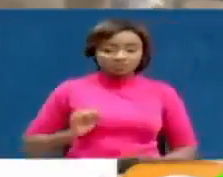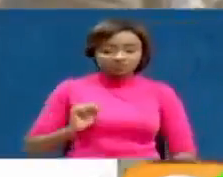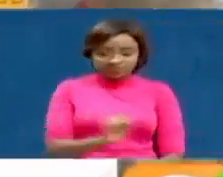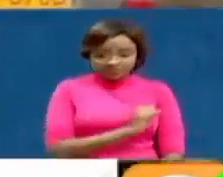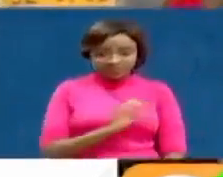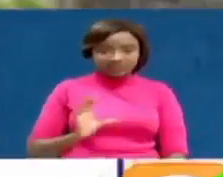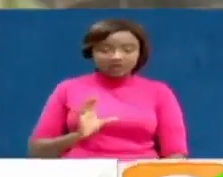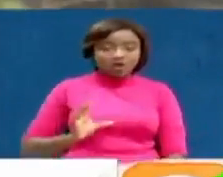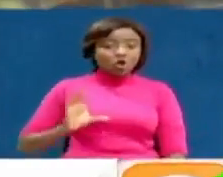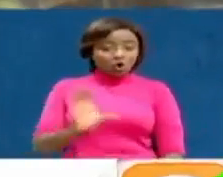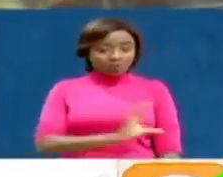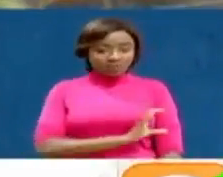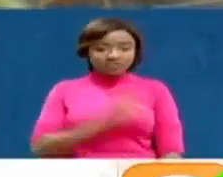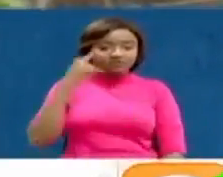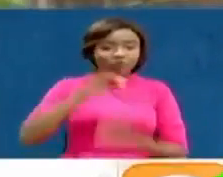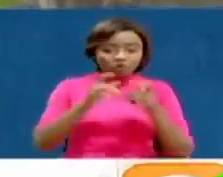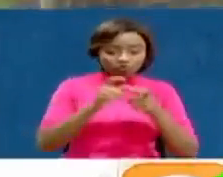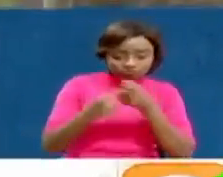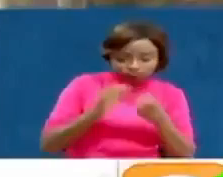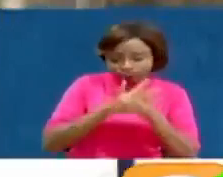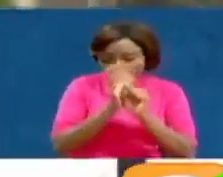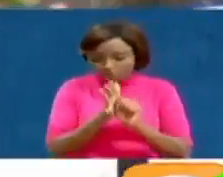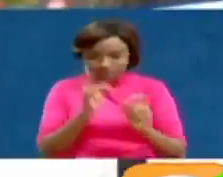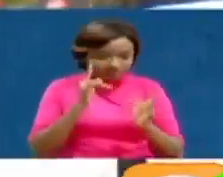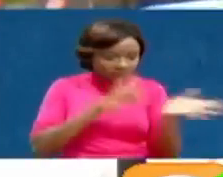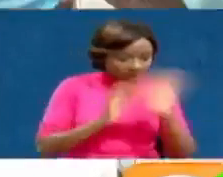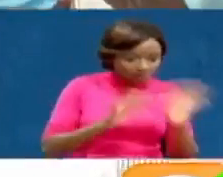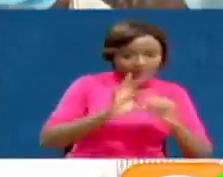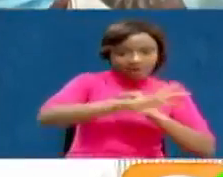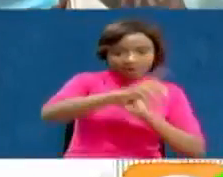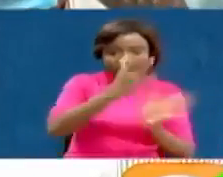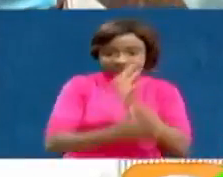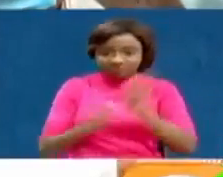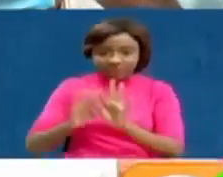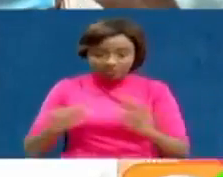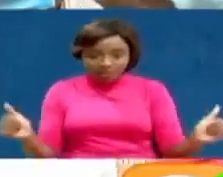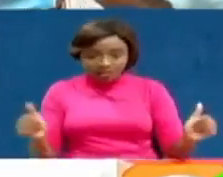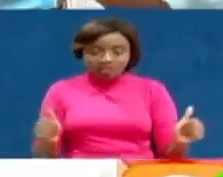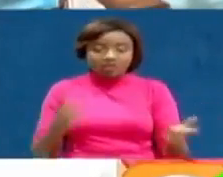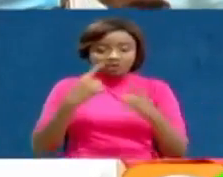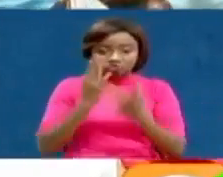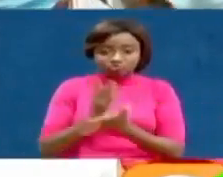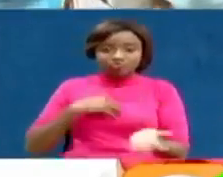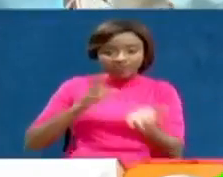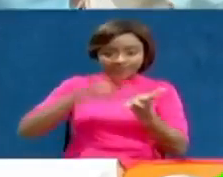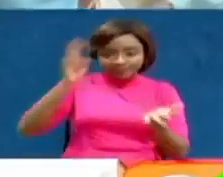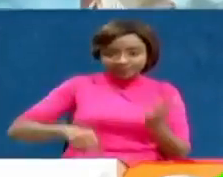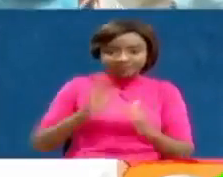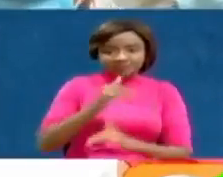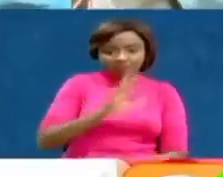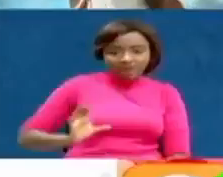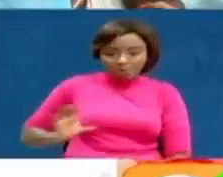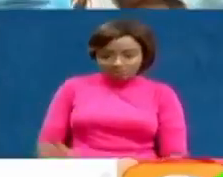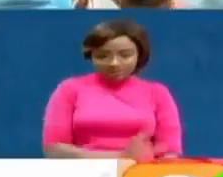Senate Ad Hoc Committee, which has been assessing the COVID-19 preparedness in counties. That I resign from the Ad Hoc